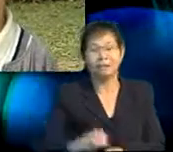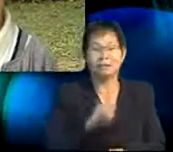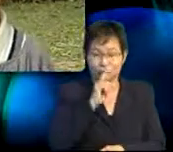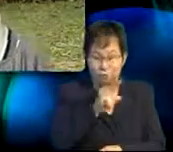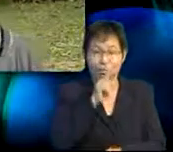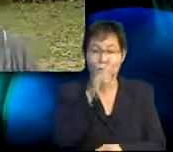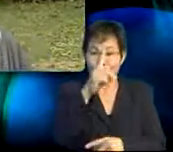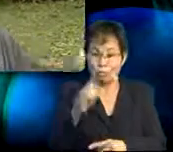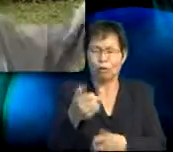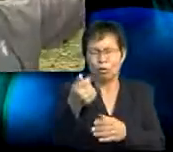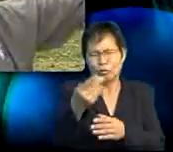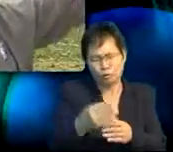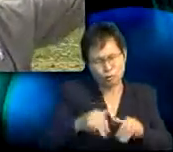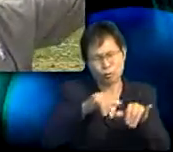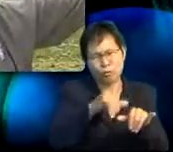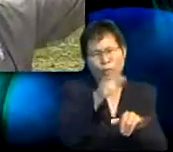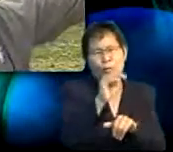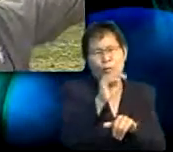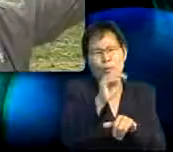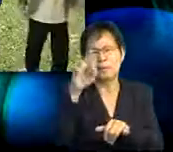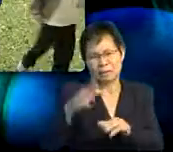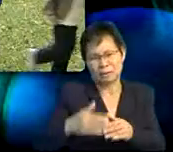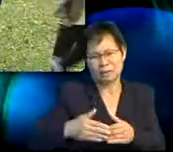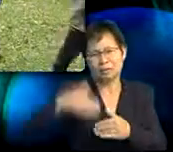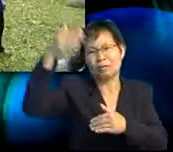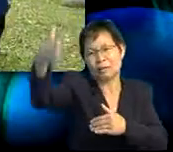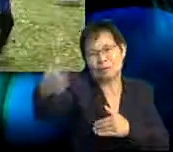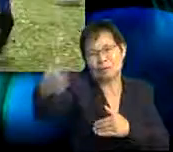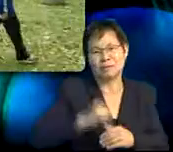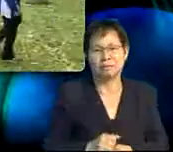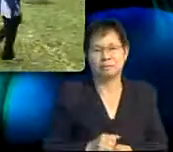few meters in that direction.